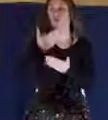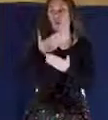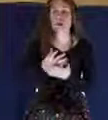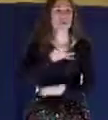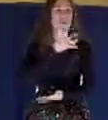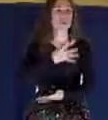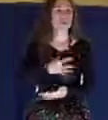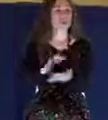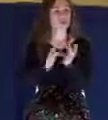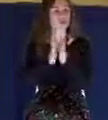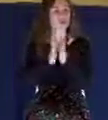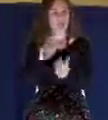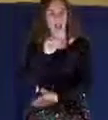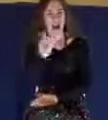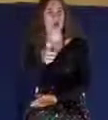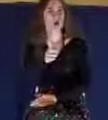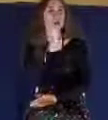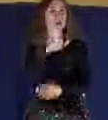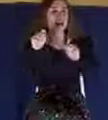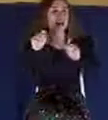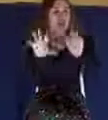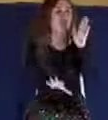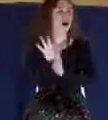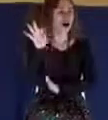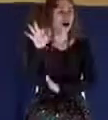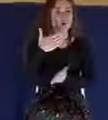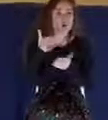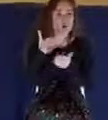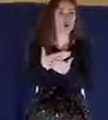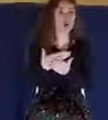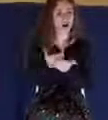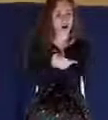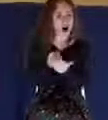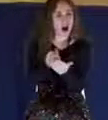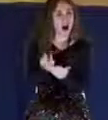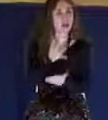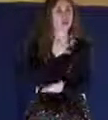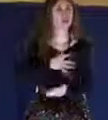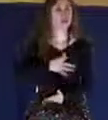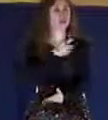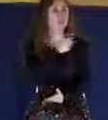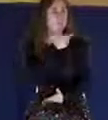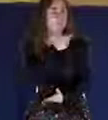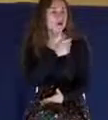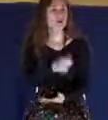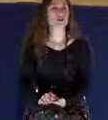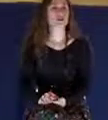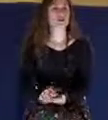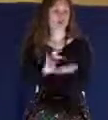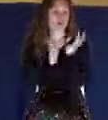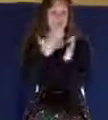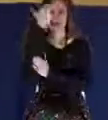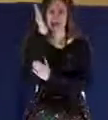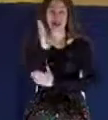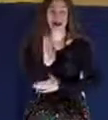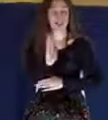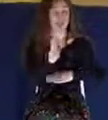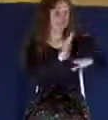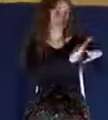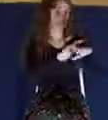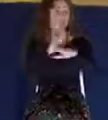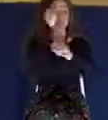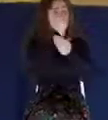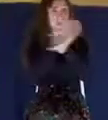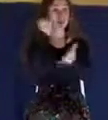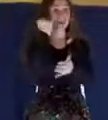woman? And then it gives a description of what she's like. And then it's almost like God said, if you want to know what a virtuous woman is like, here's the next